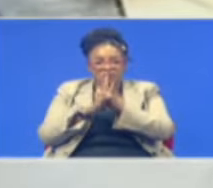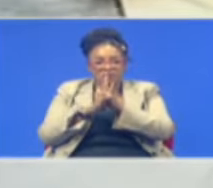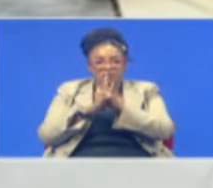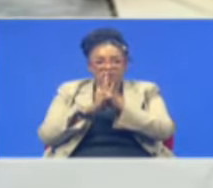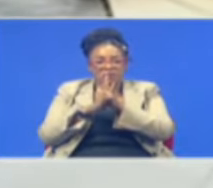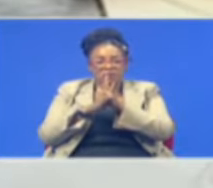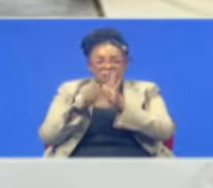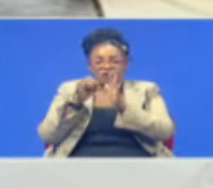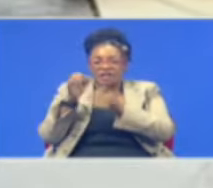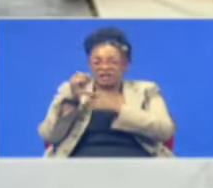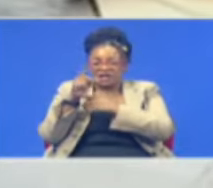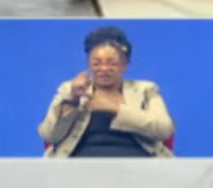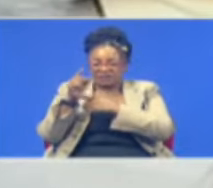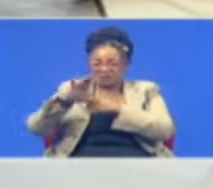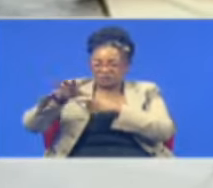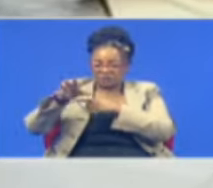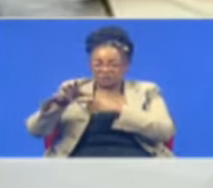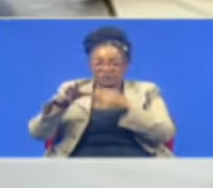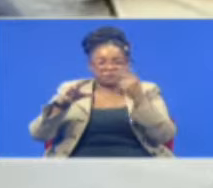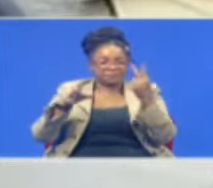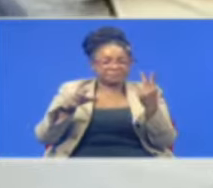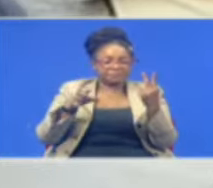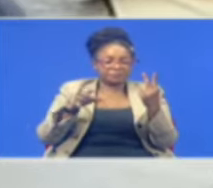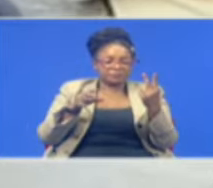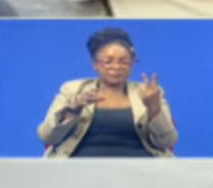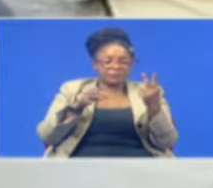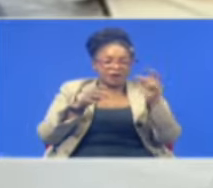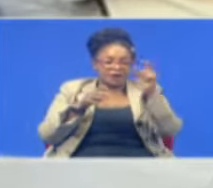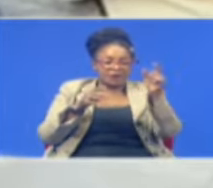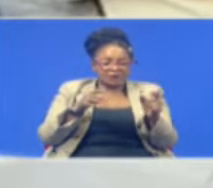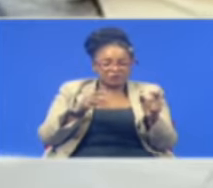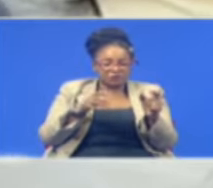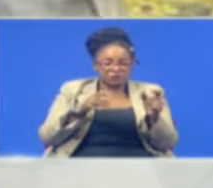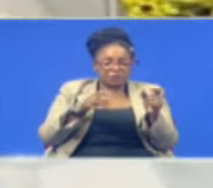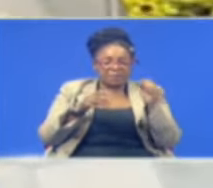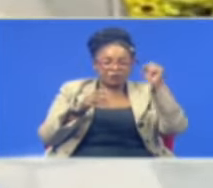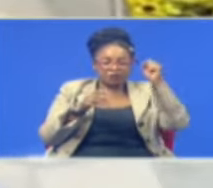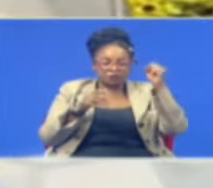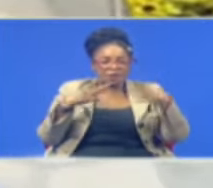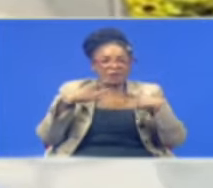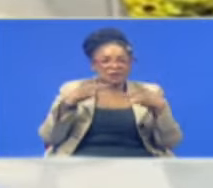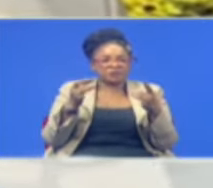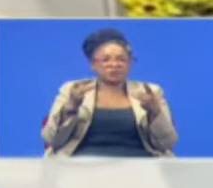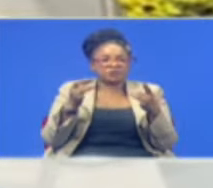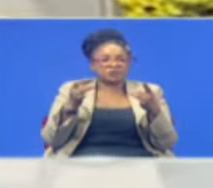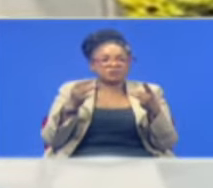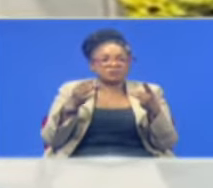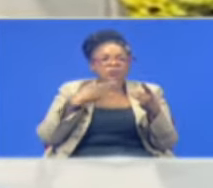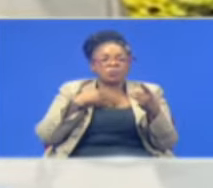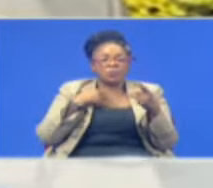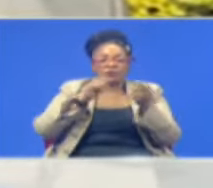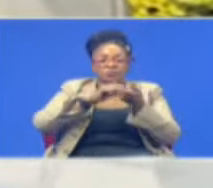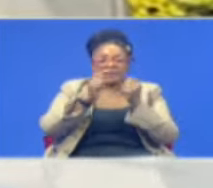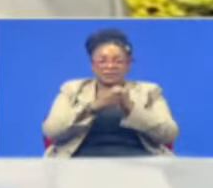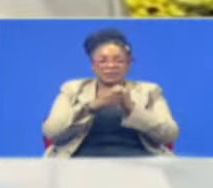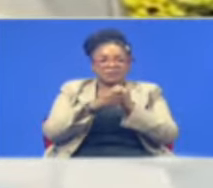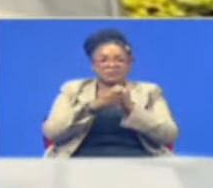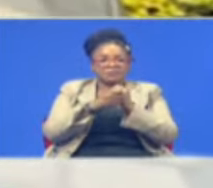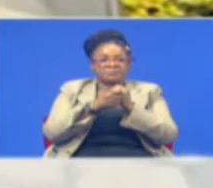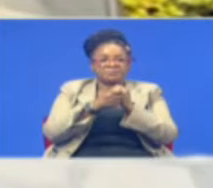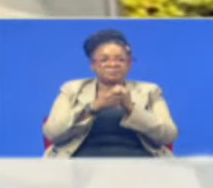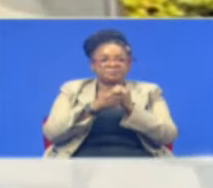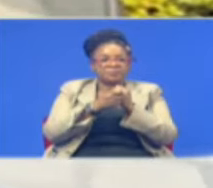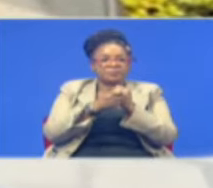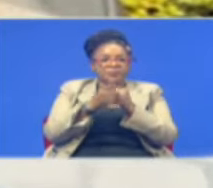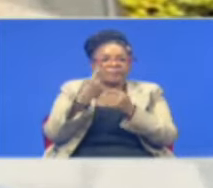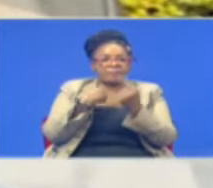11 counties, and part two is the region's political interest. Tunataka kubadili mfumo wa mazungumzo ya